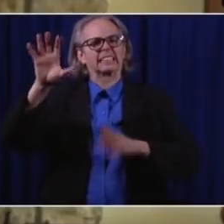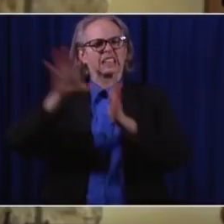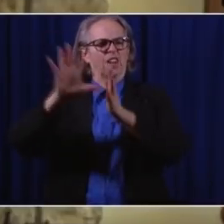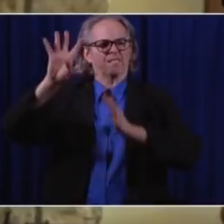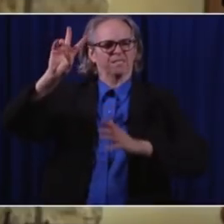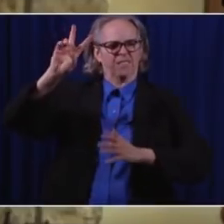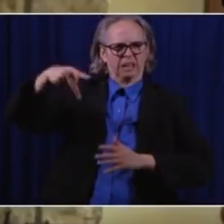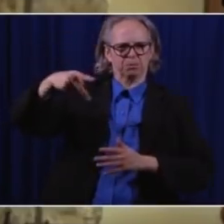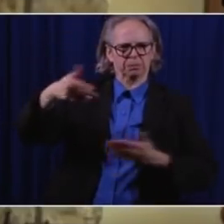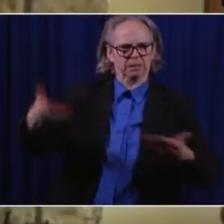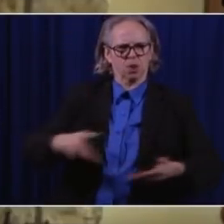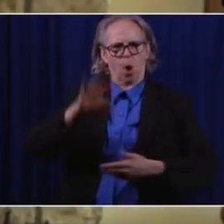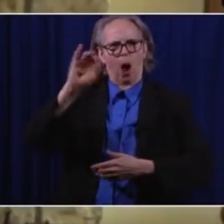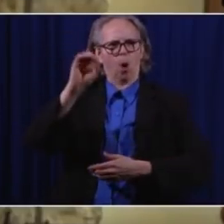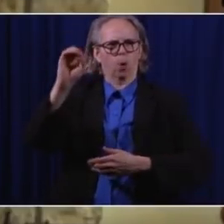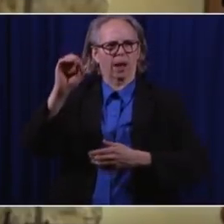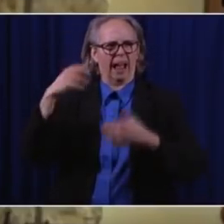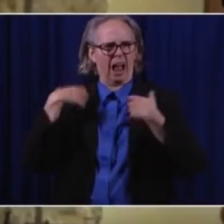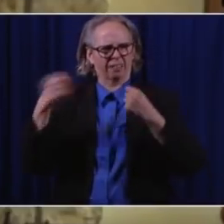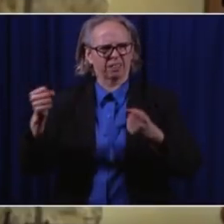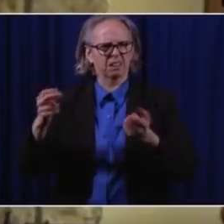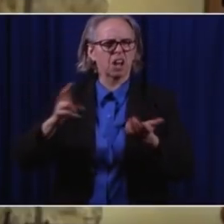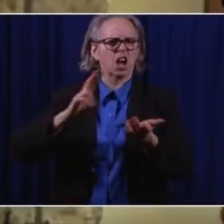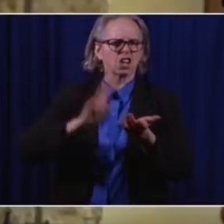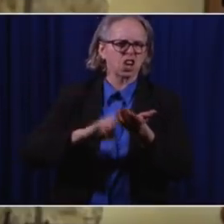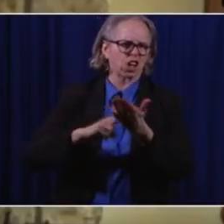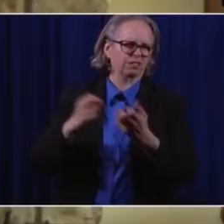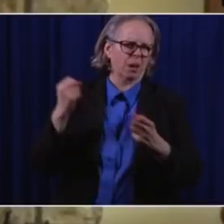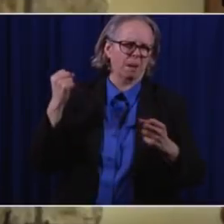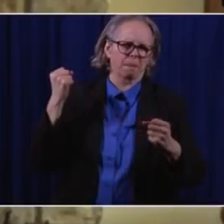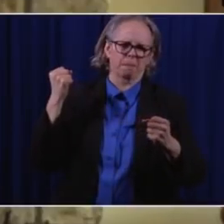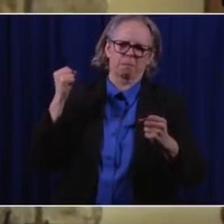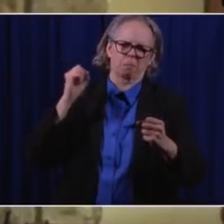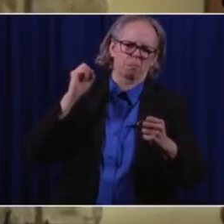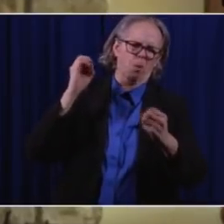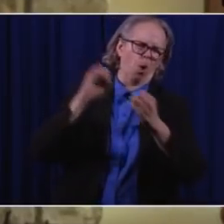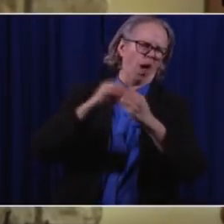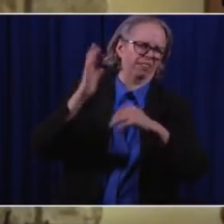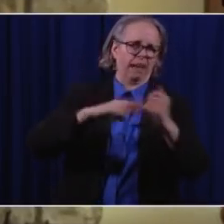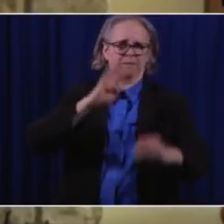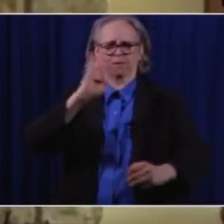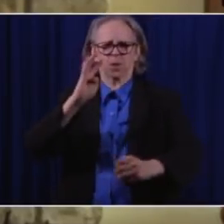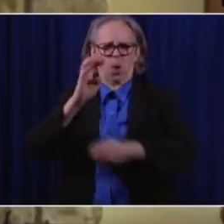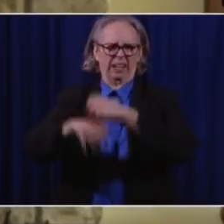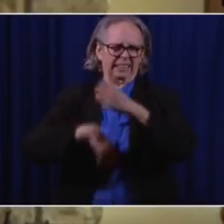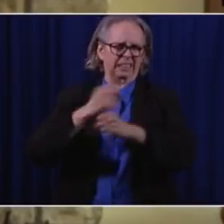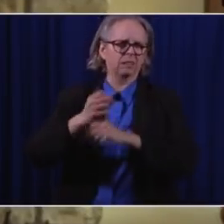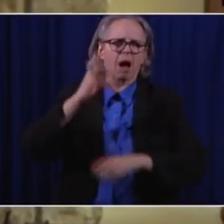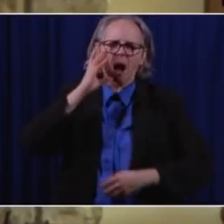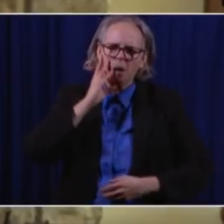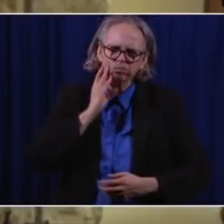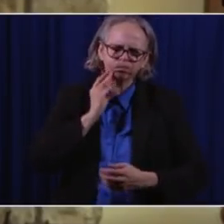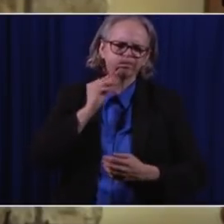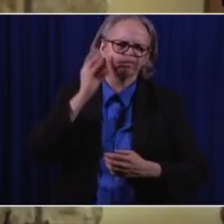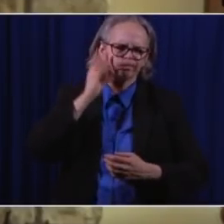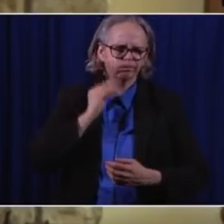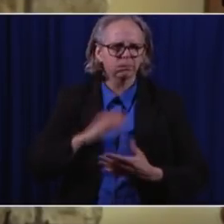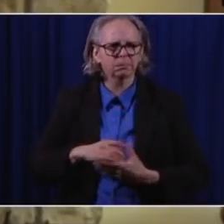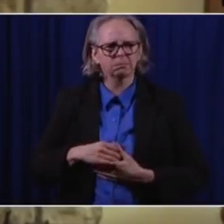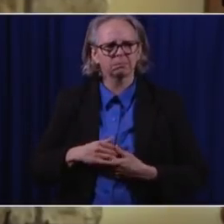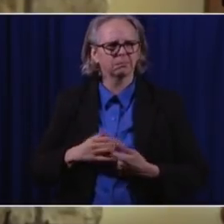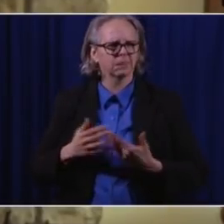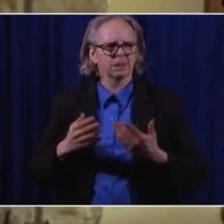regional operations for the system for a time, so she knows how things work in small communities within the hospital's coverage area and